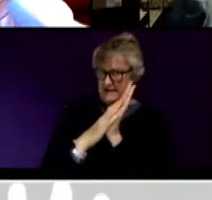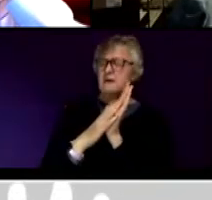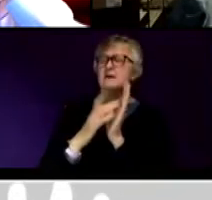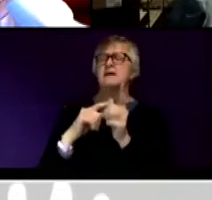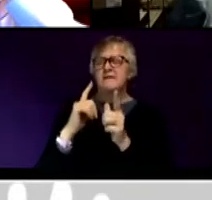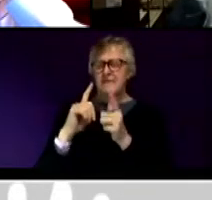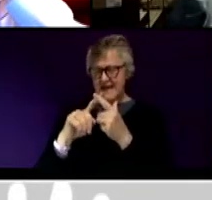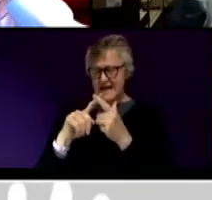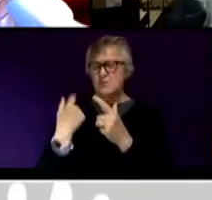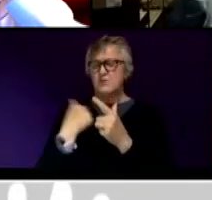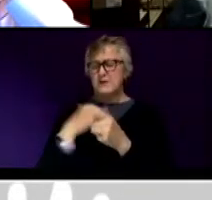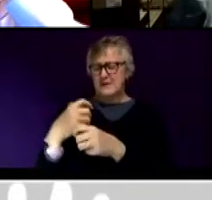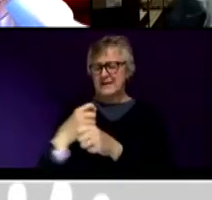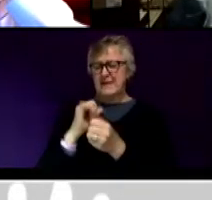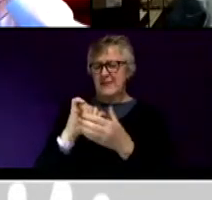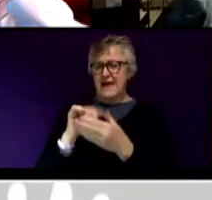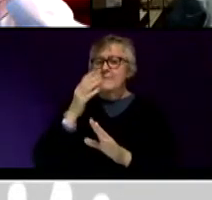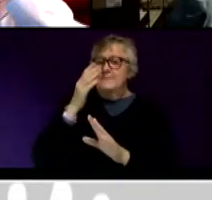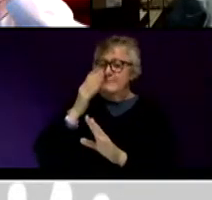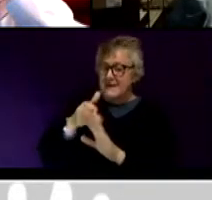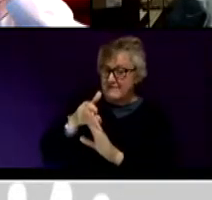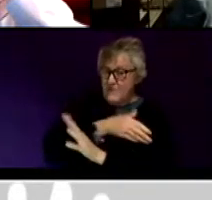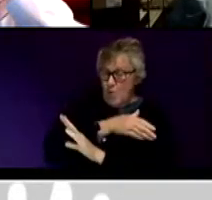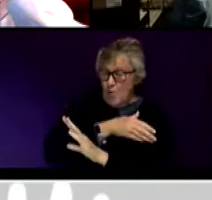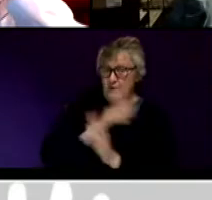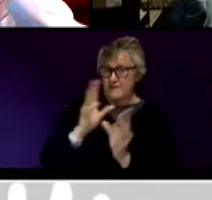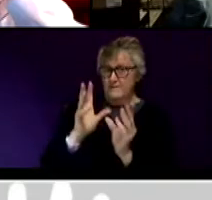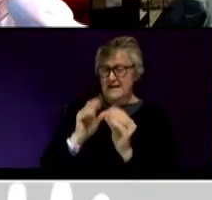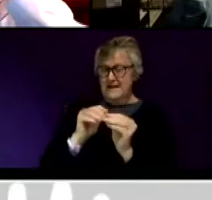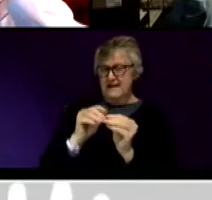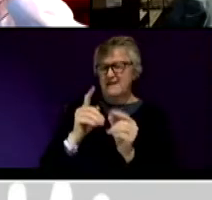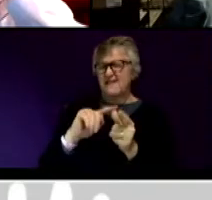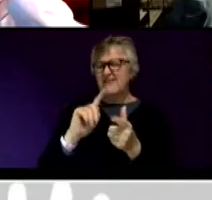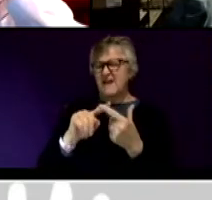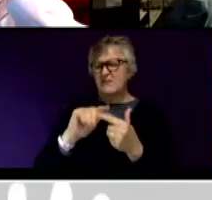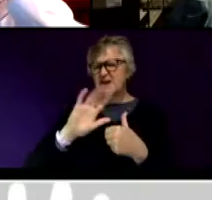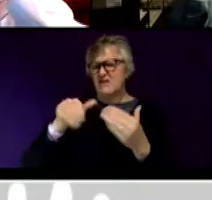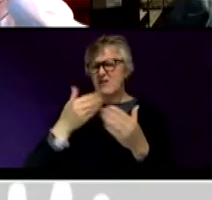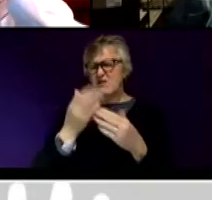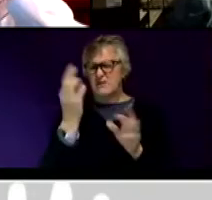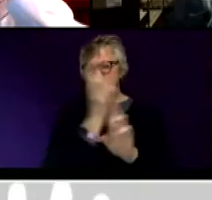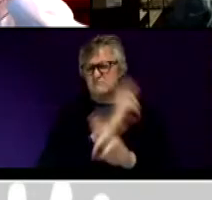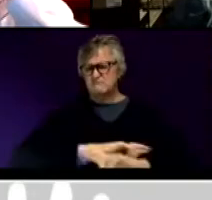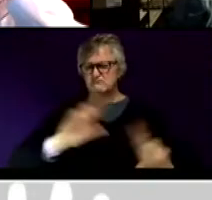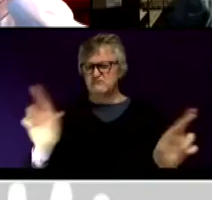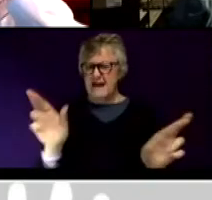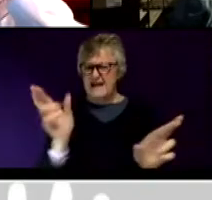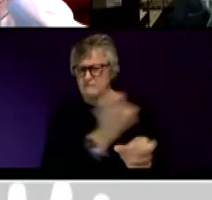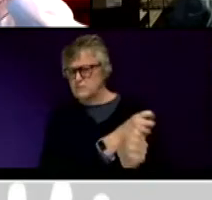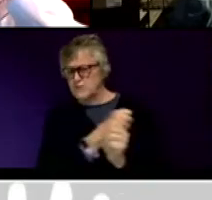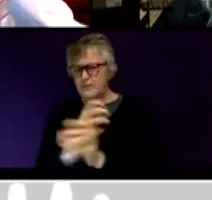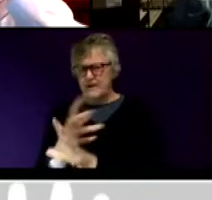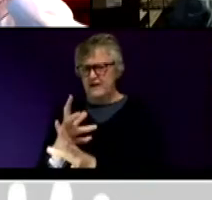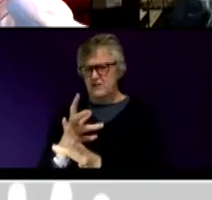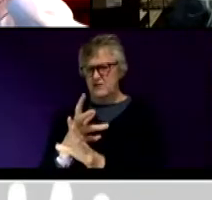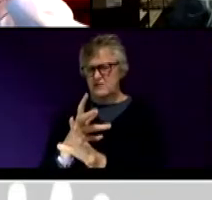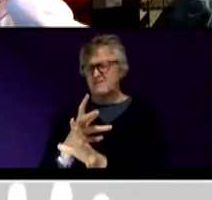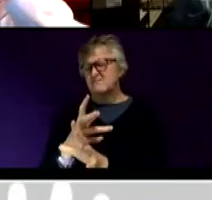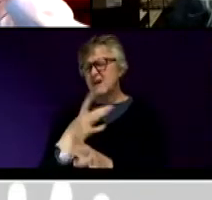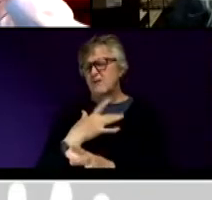on top of that. That's what I like to recommend going forward, if possible. Thank you.